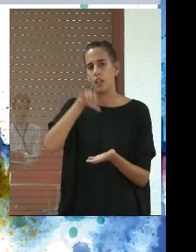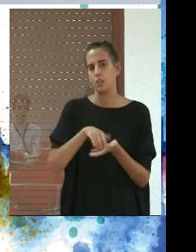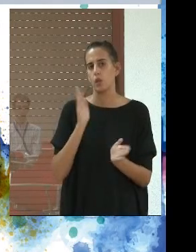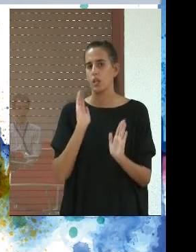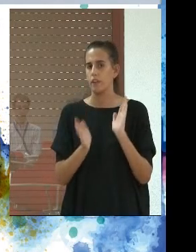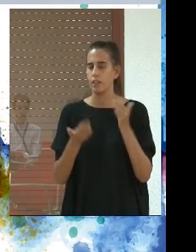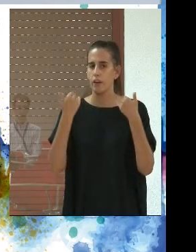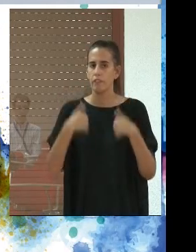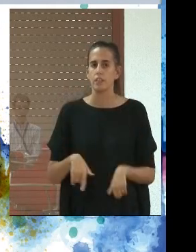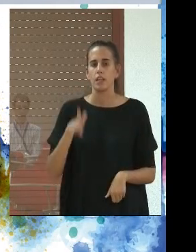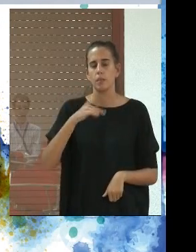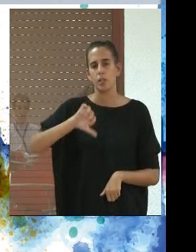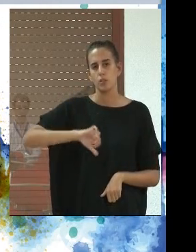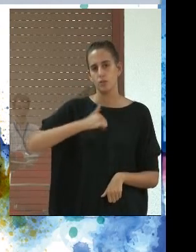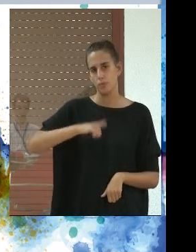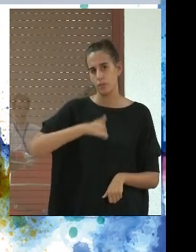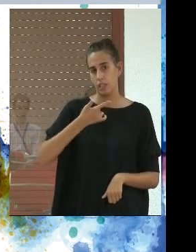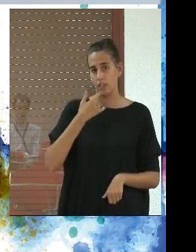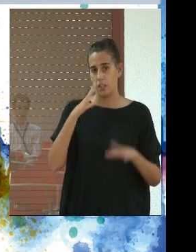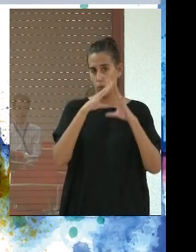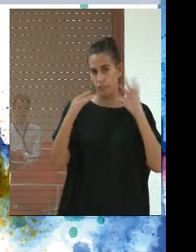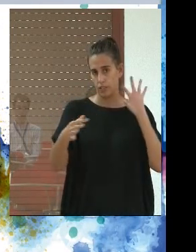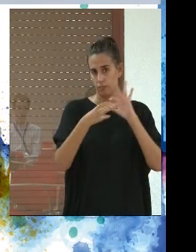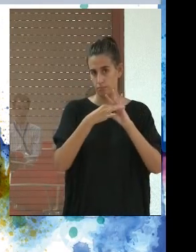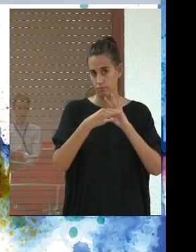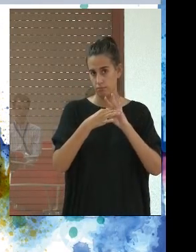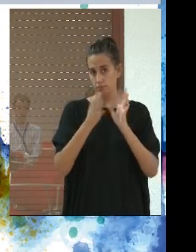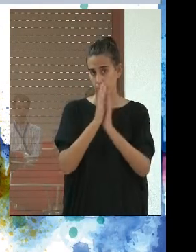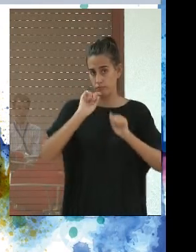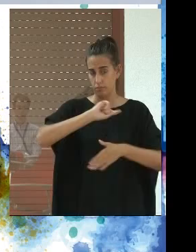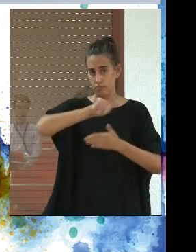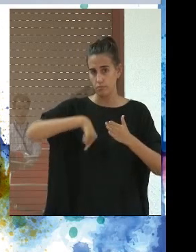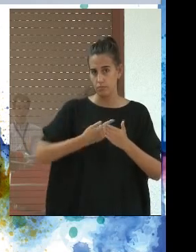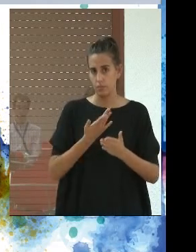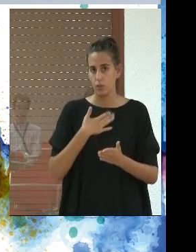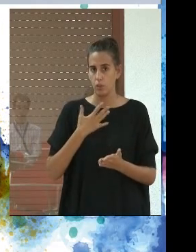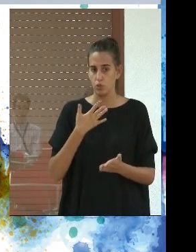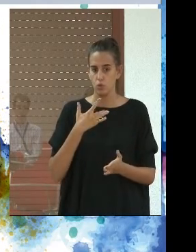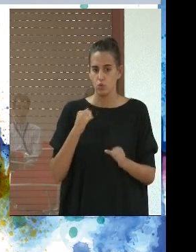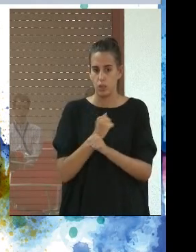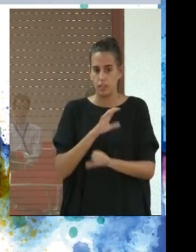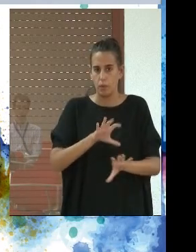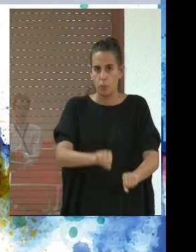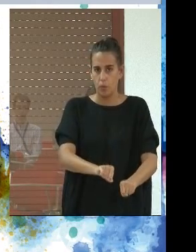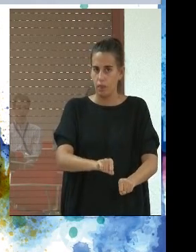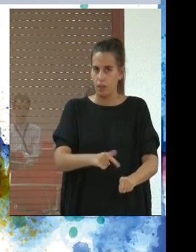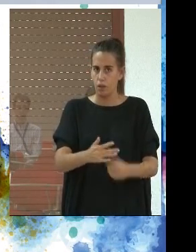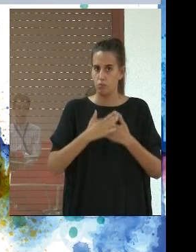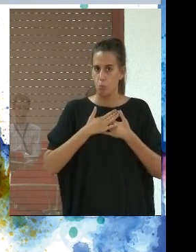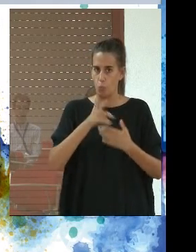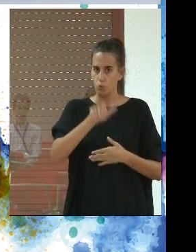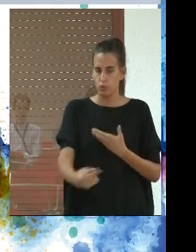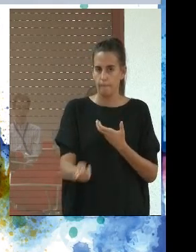have a lot of collaboration agreements with physical rehabilitation clinic, and through